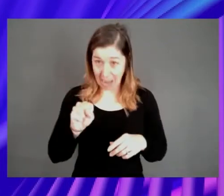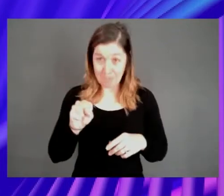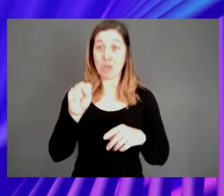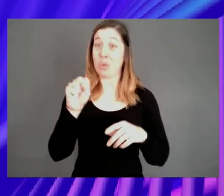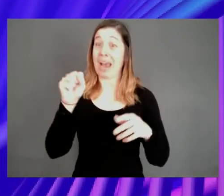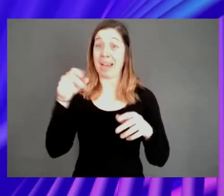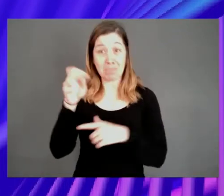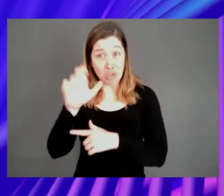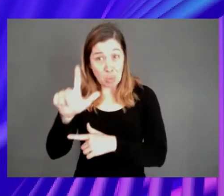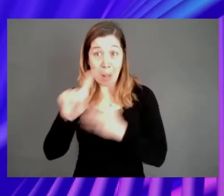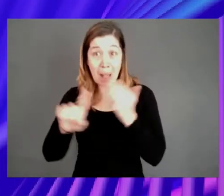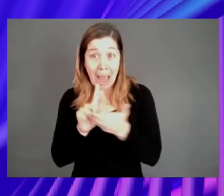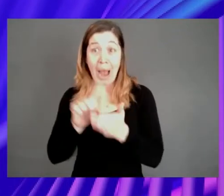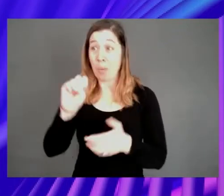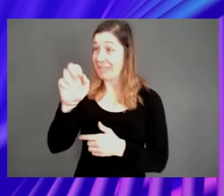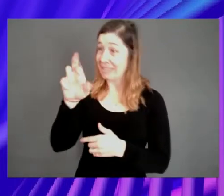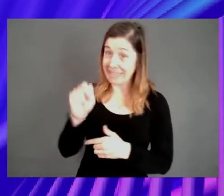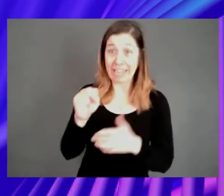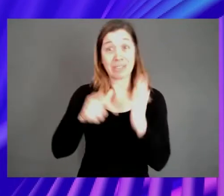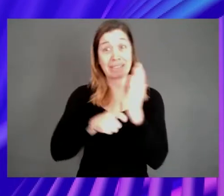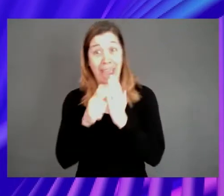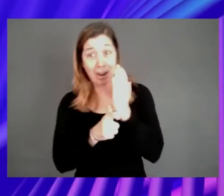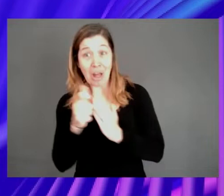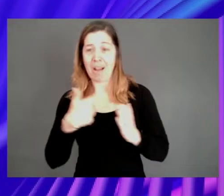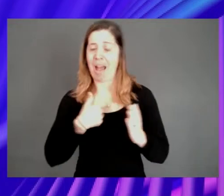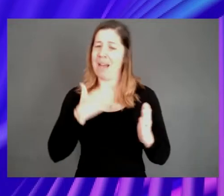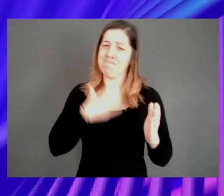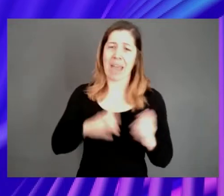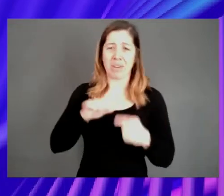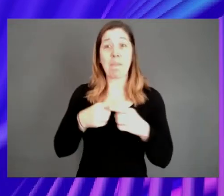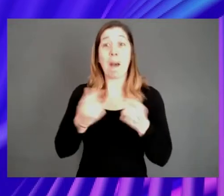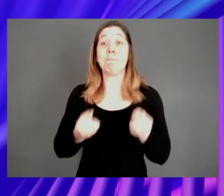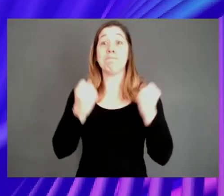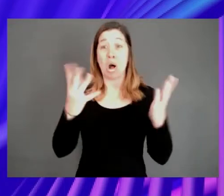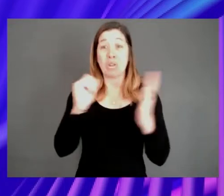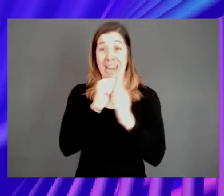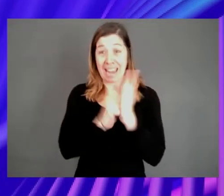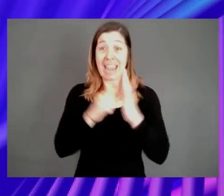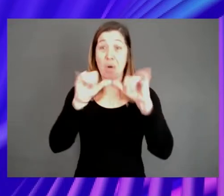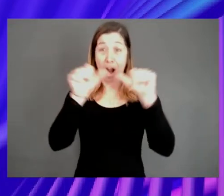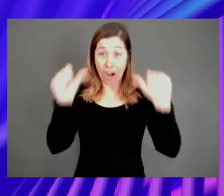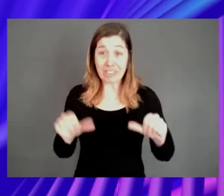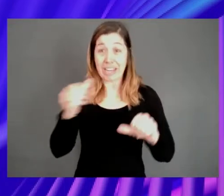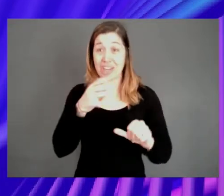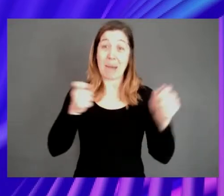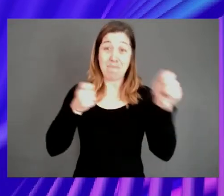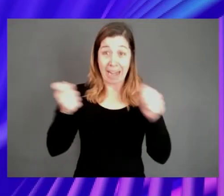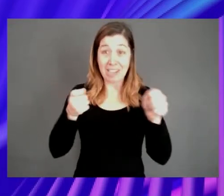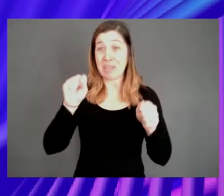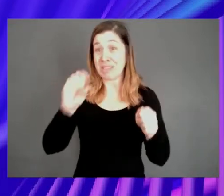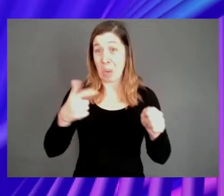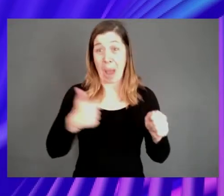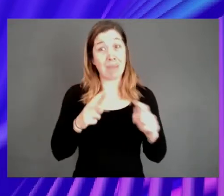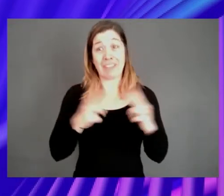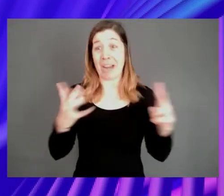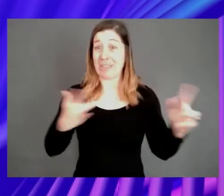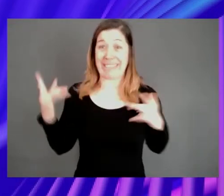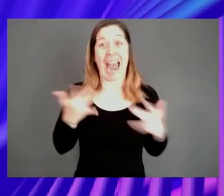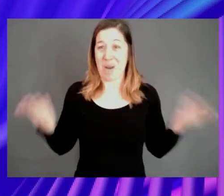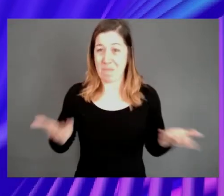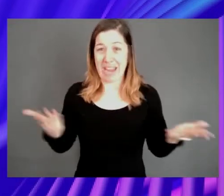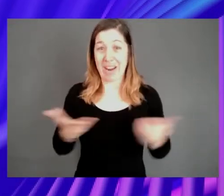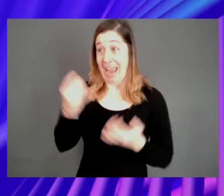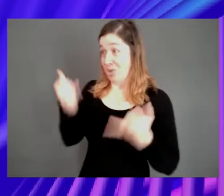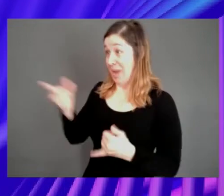and passionate about multi-account architectures and management and governance. So I'm super psyched to be here. Yeah, and today you're here to talk